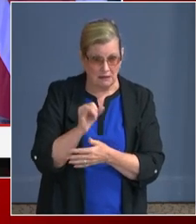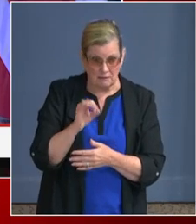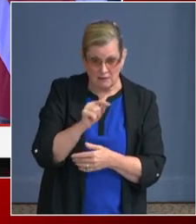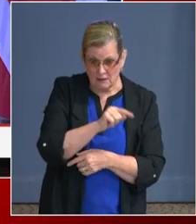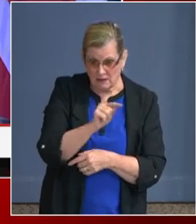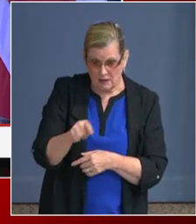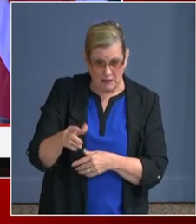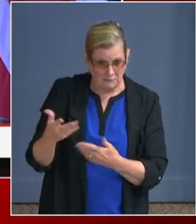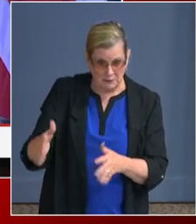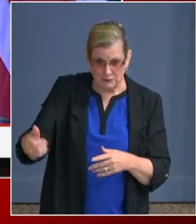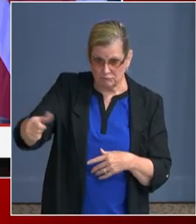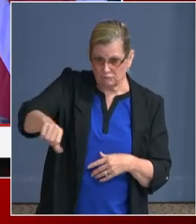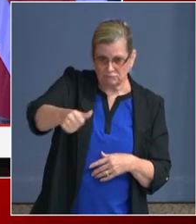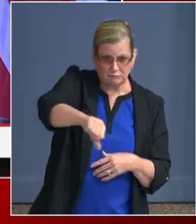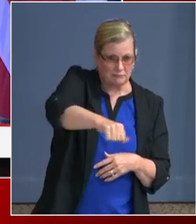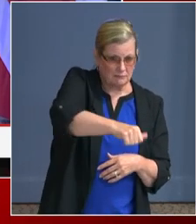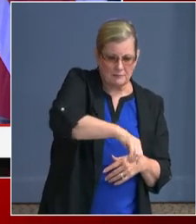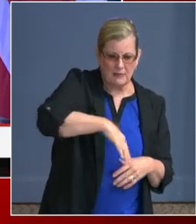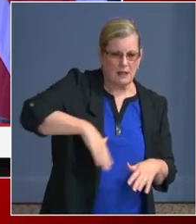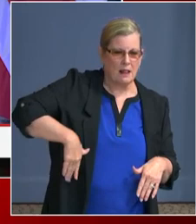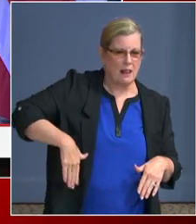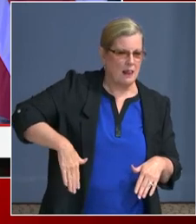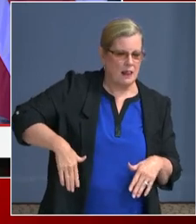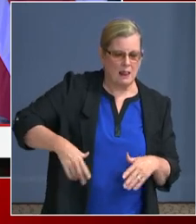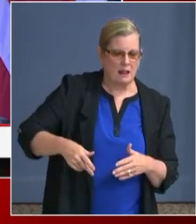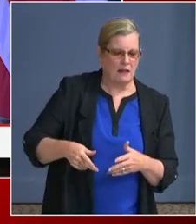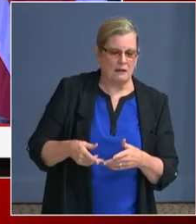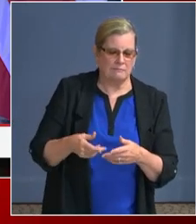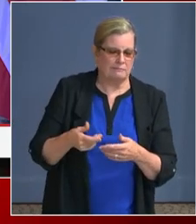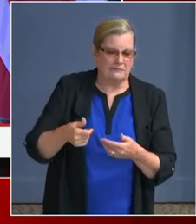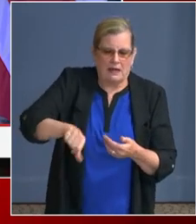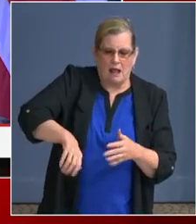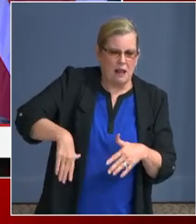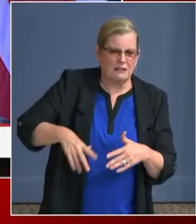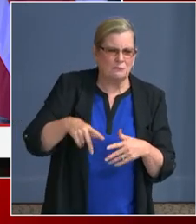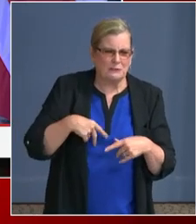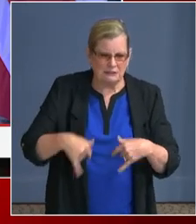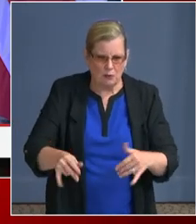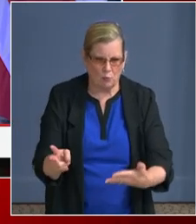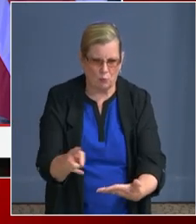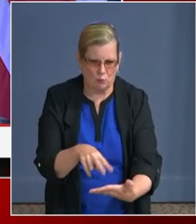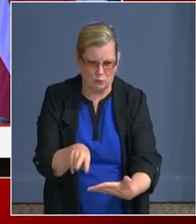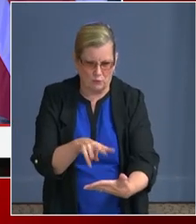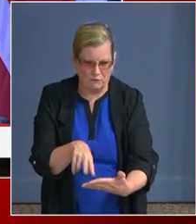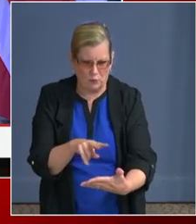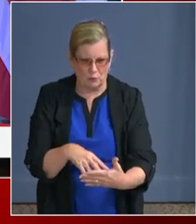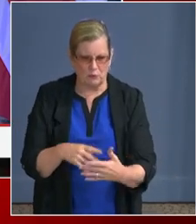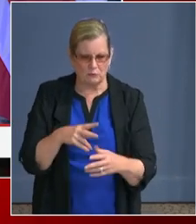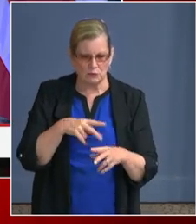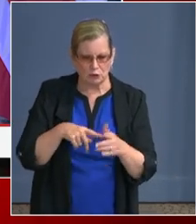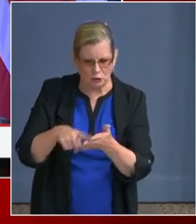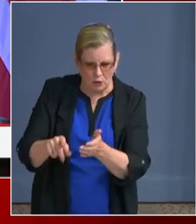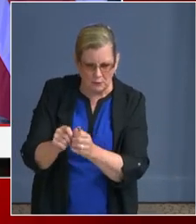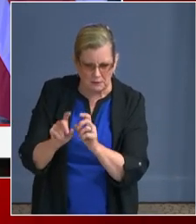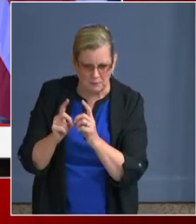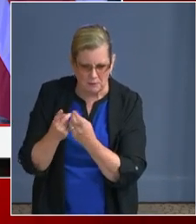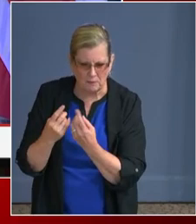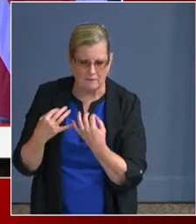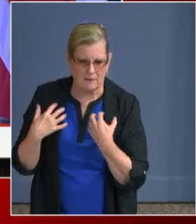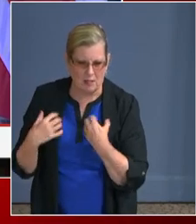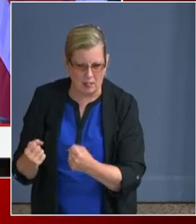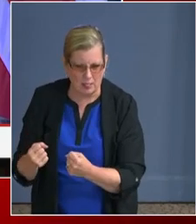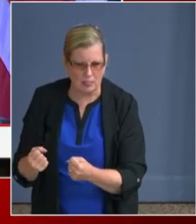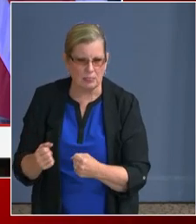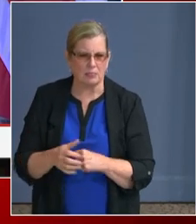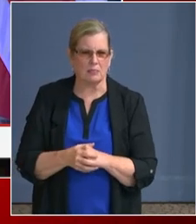reviewed by Homeland Security and by the DC Department of Health. We got a first